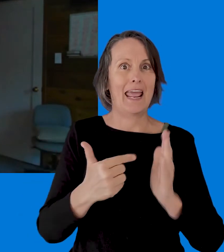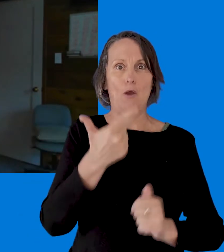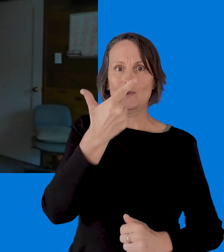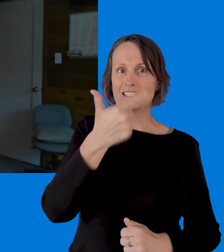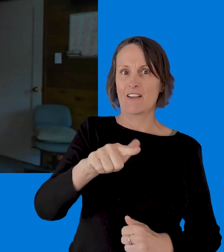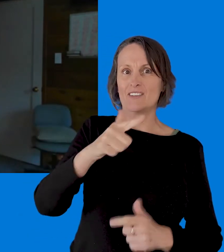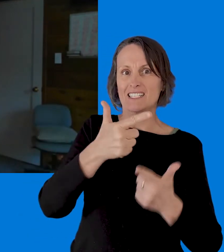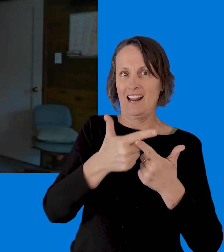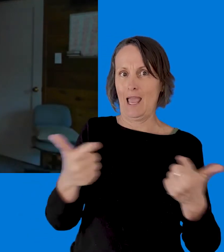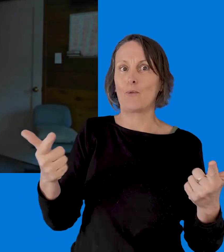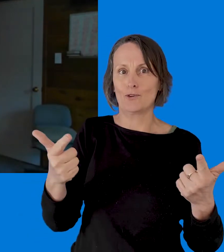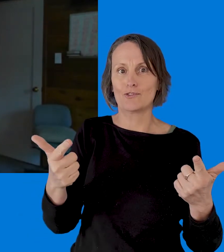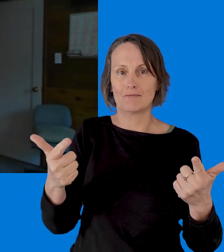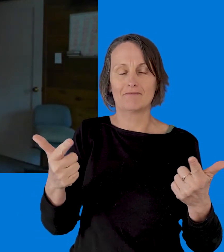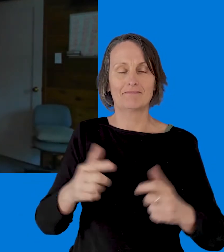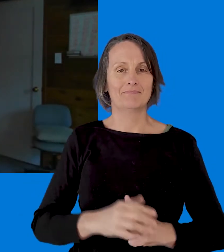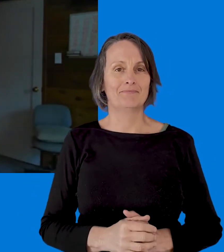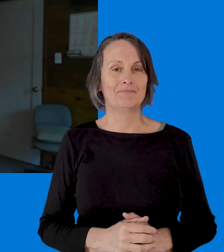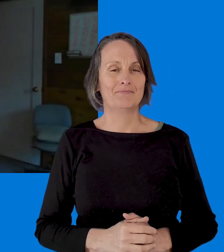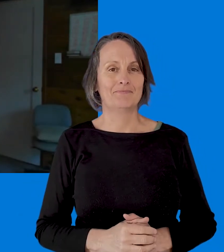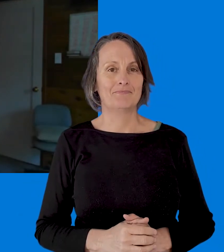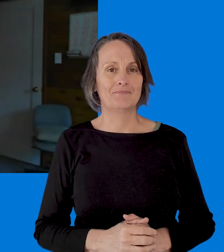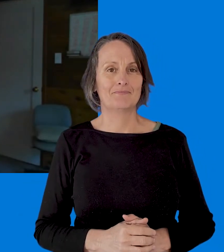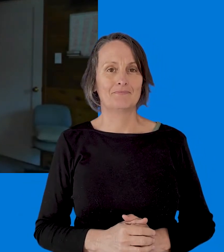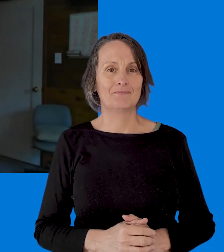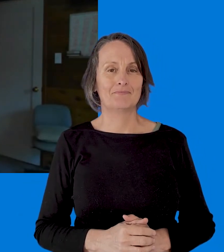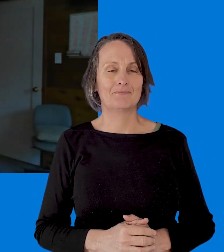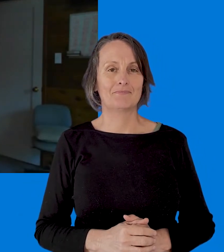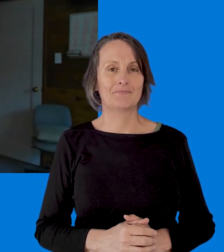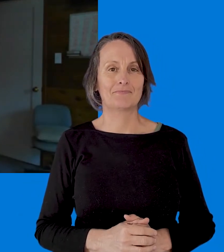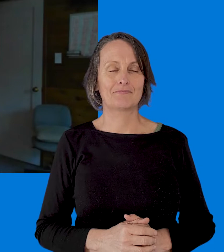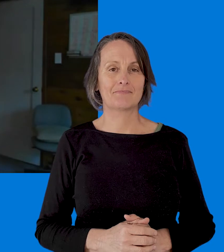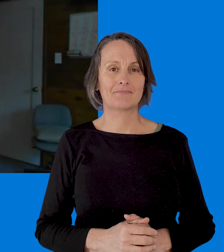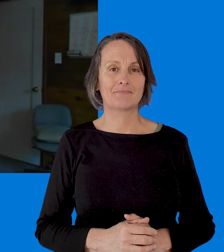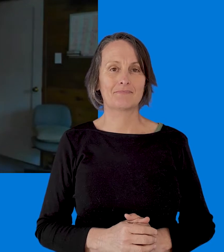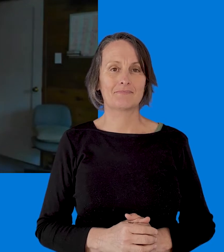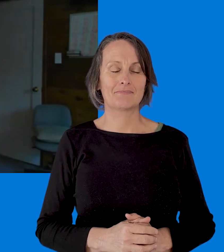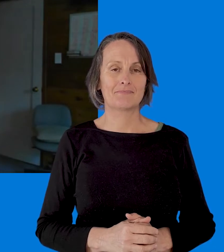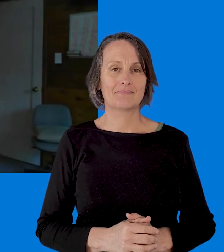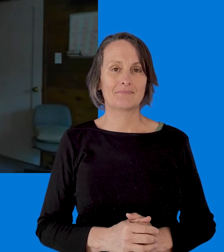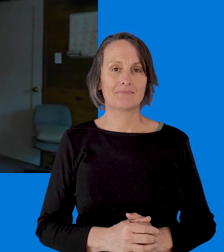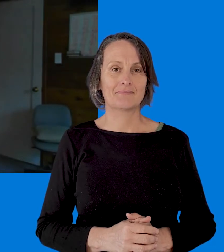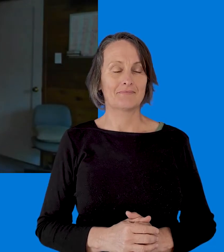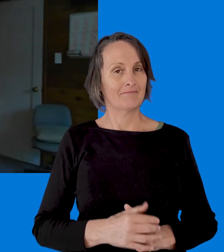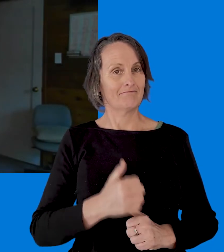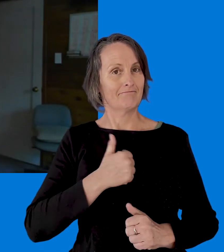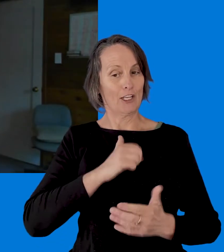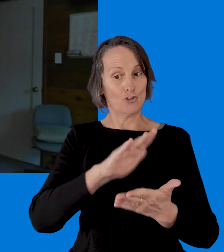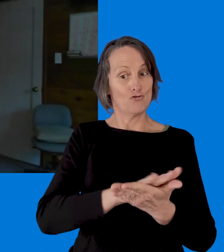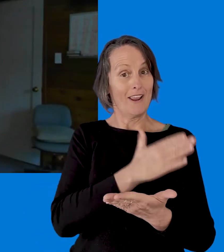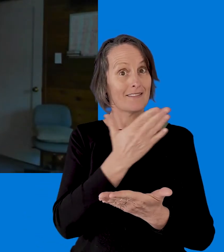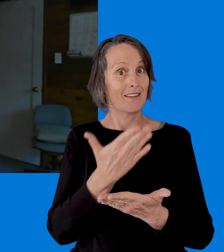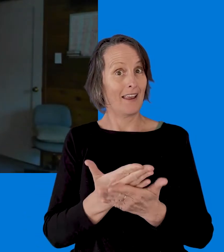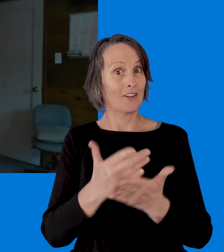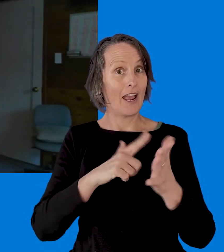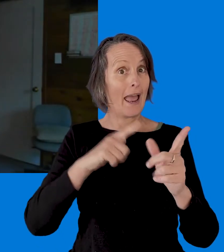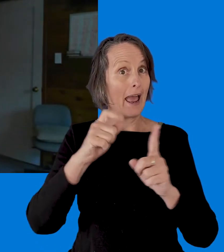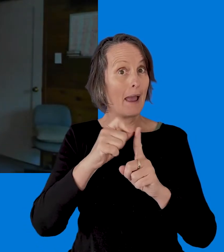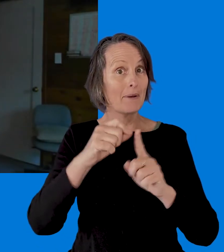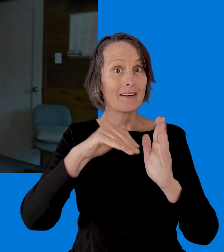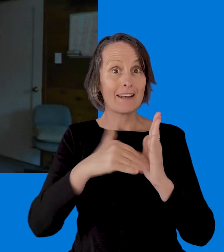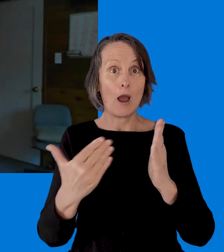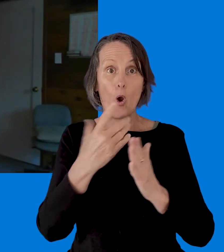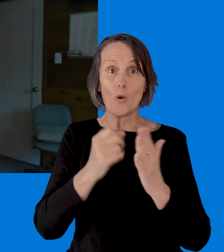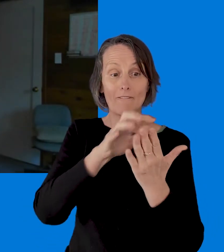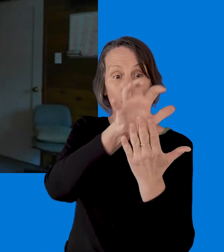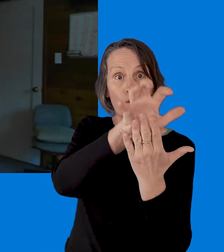over 70 languages, and that list continues to grow. The main focus of Translator now